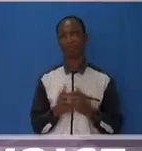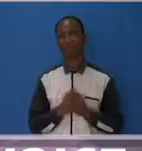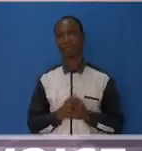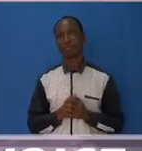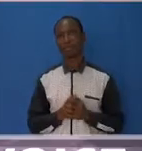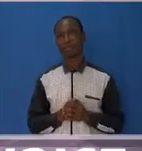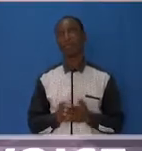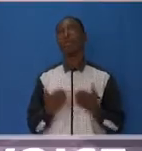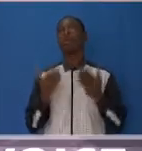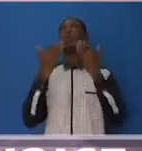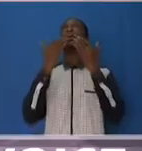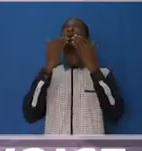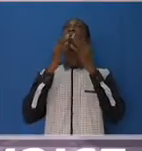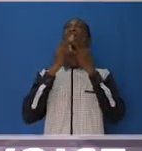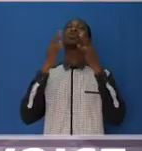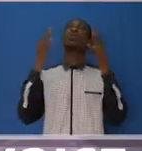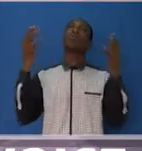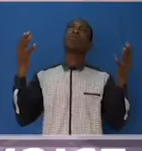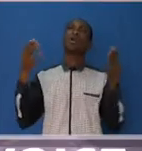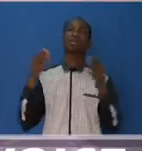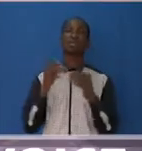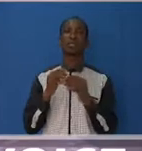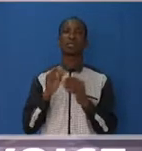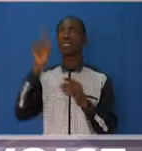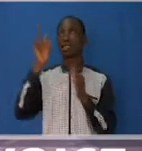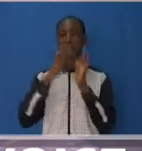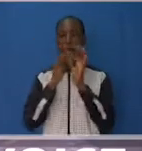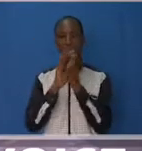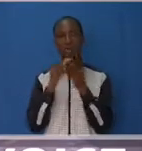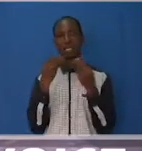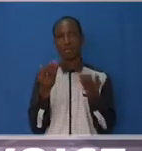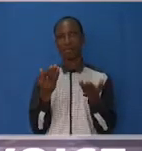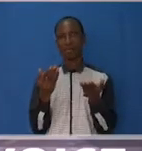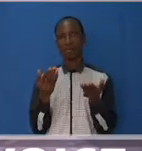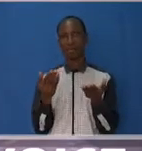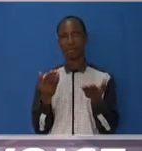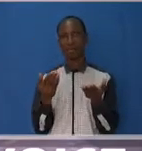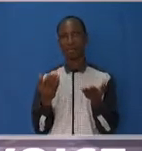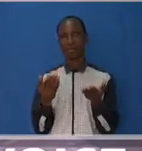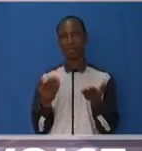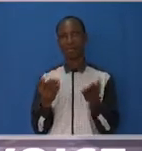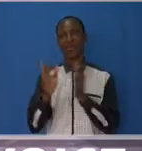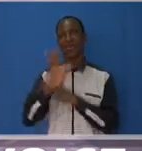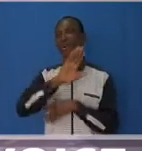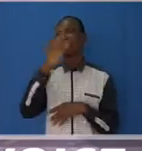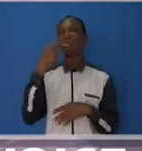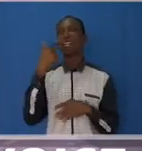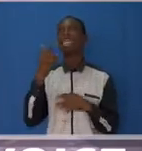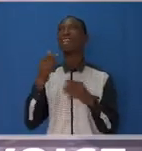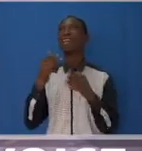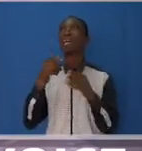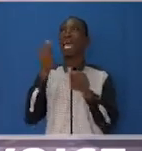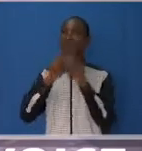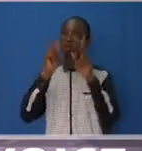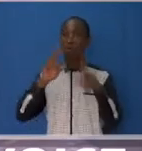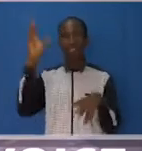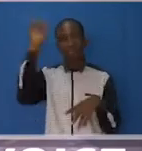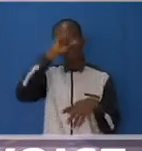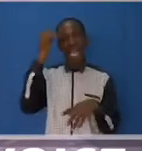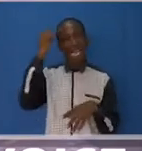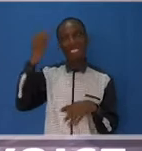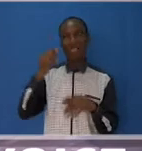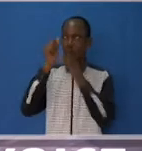o mai in Bible nemu ankoye se onipa bia ono a de nadwene ye no no on fa so nsum